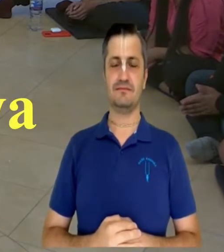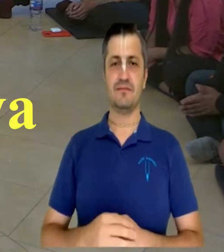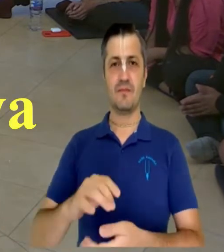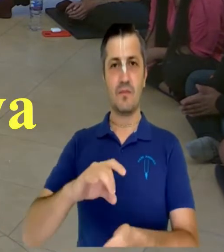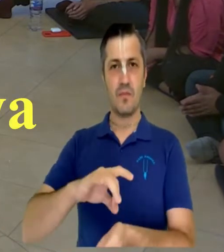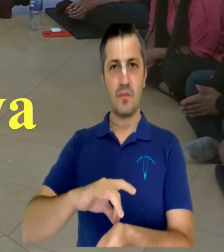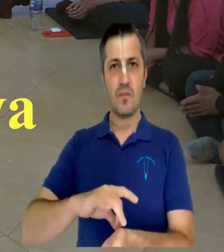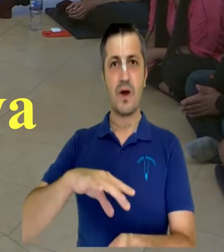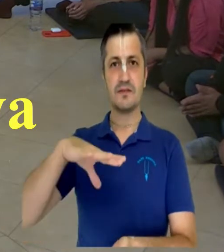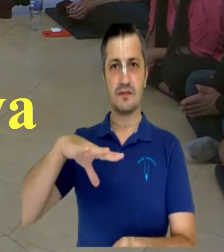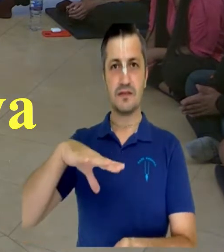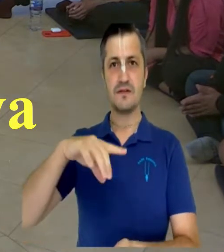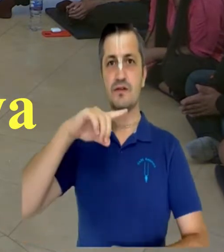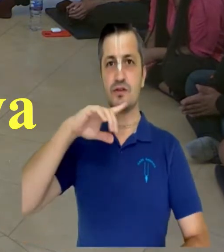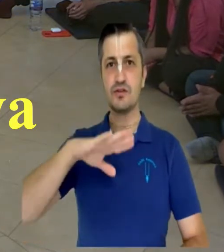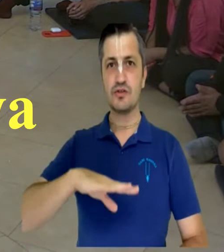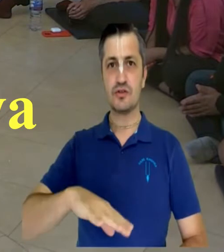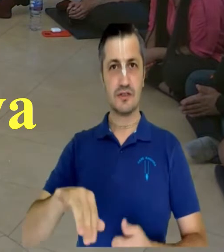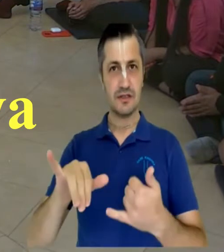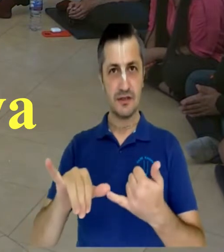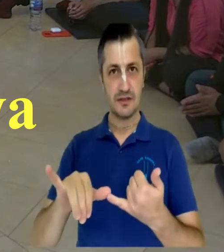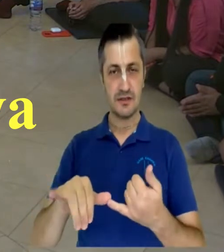Om Namo Bhagavate